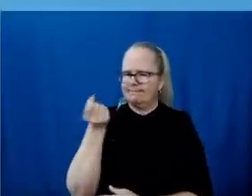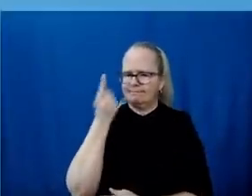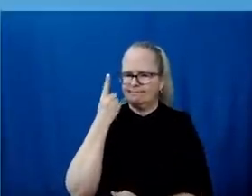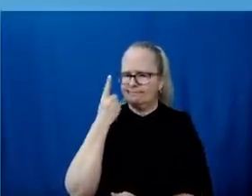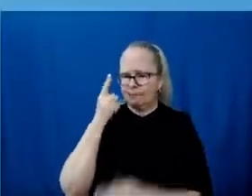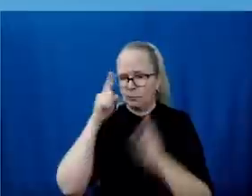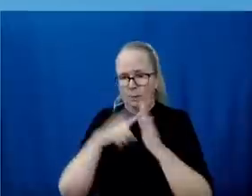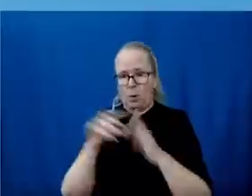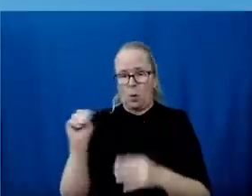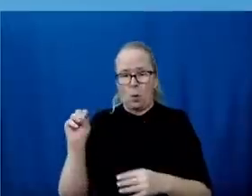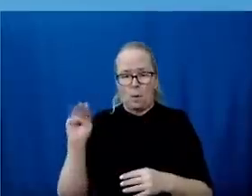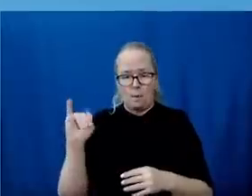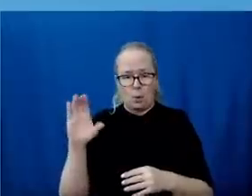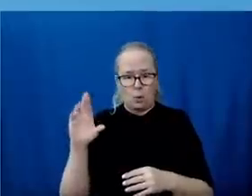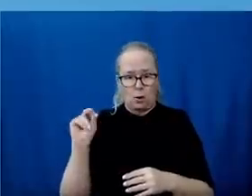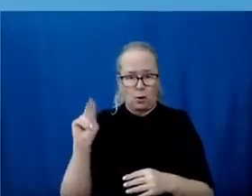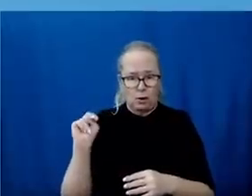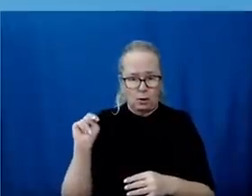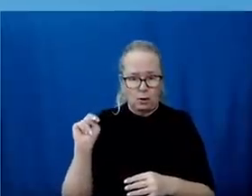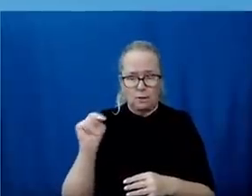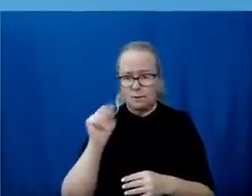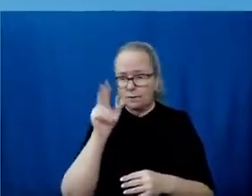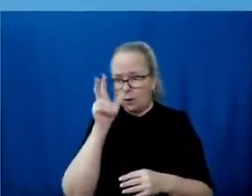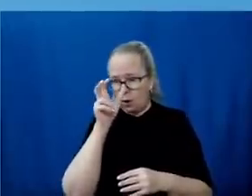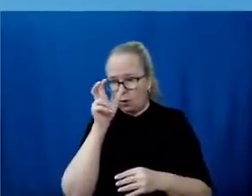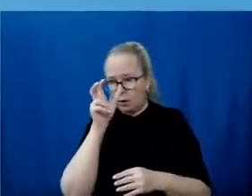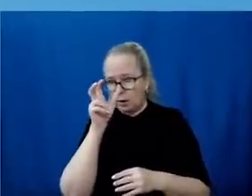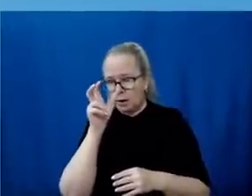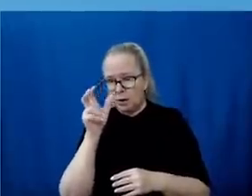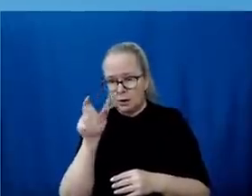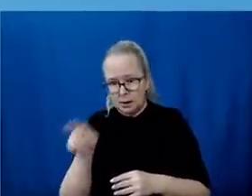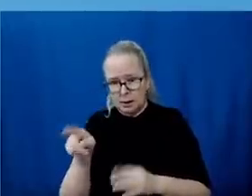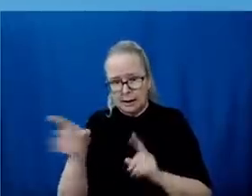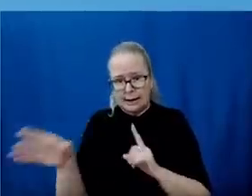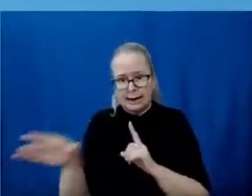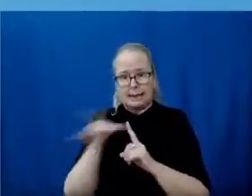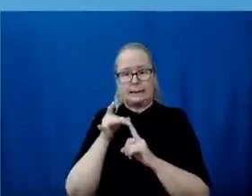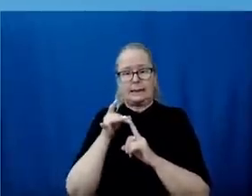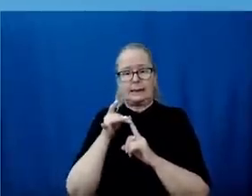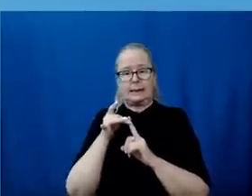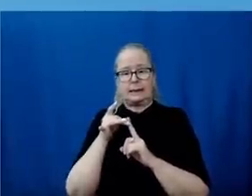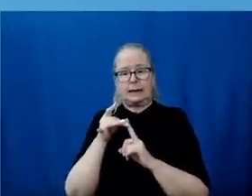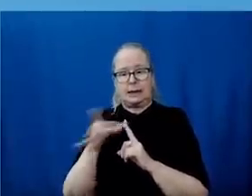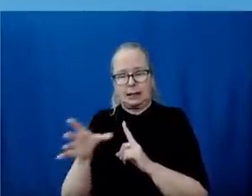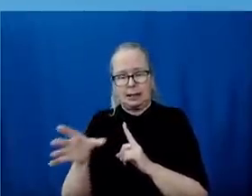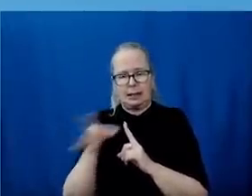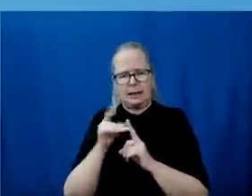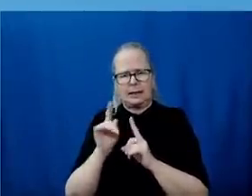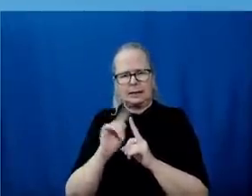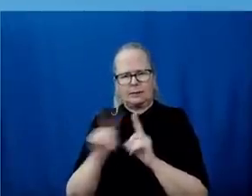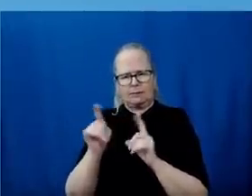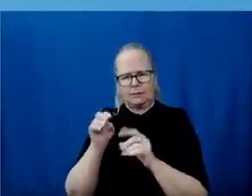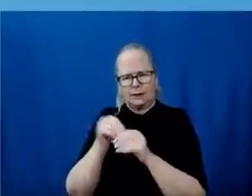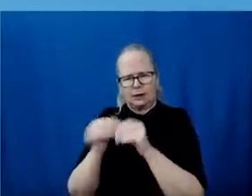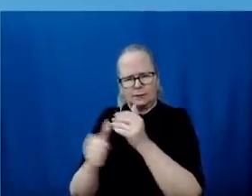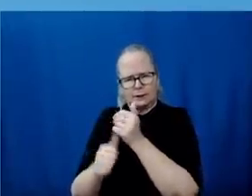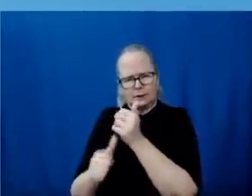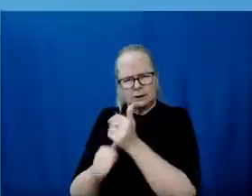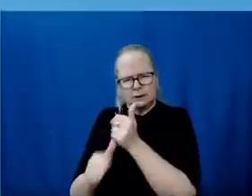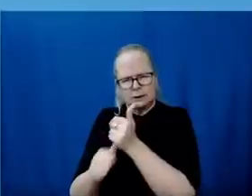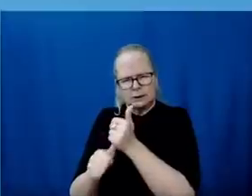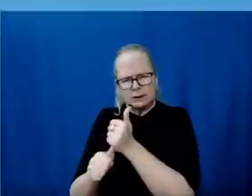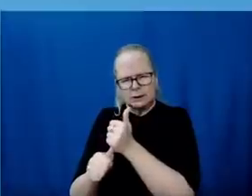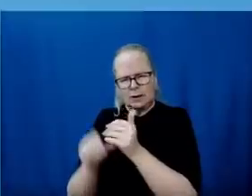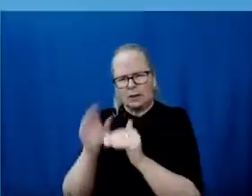going forward. So again, does the Omicron virus shed at a different rate in the feces relative to